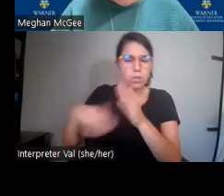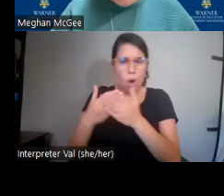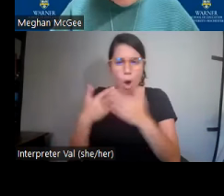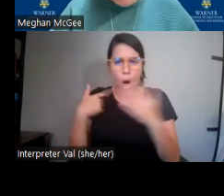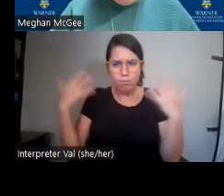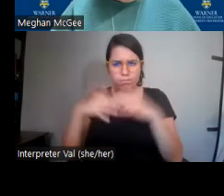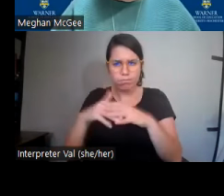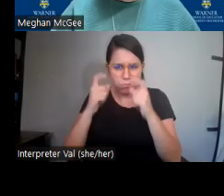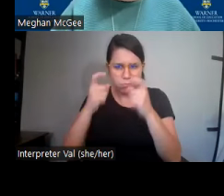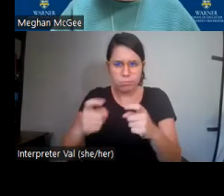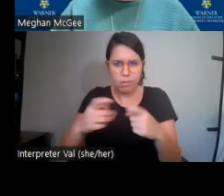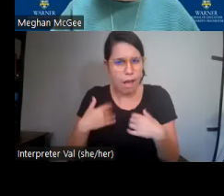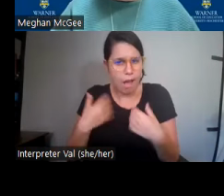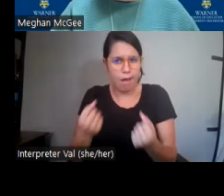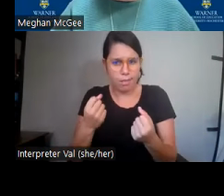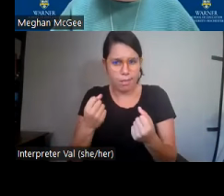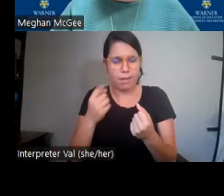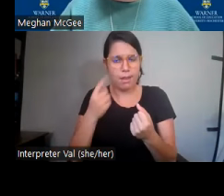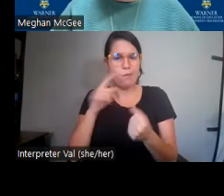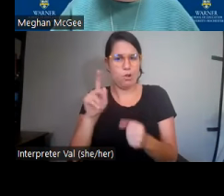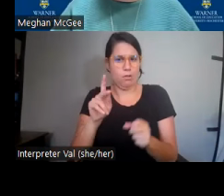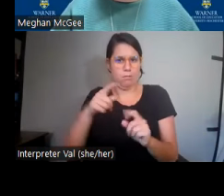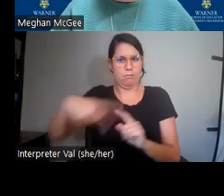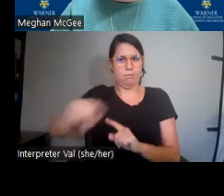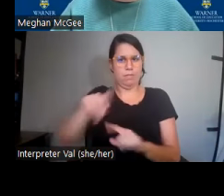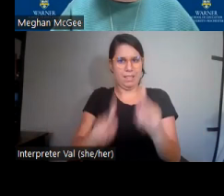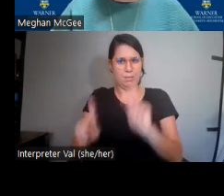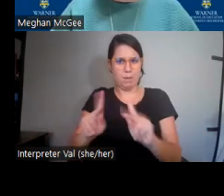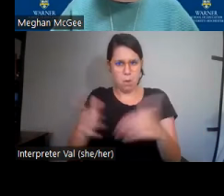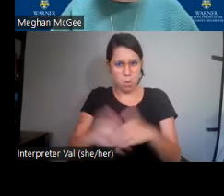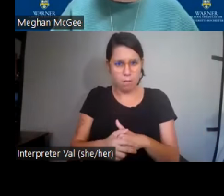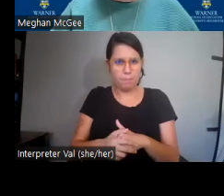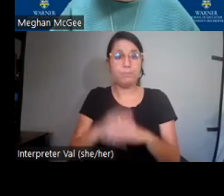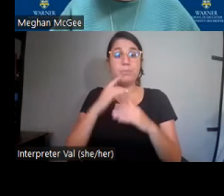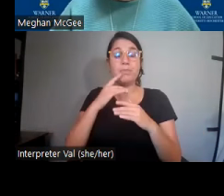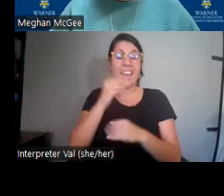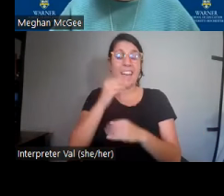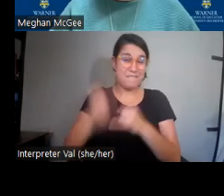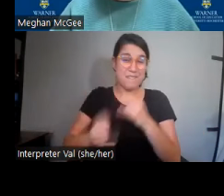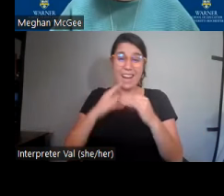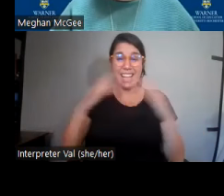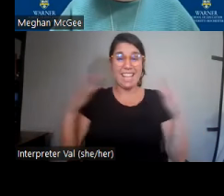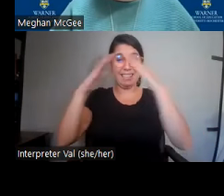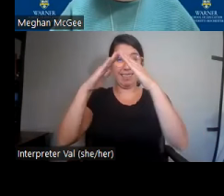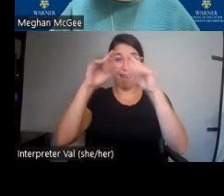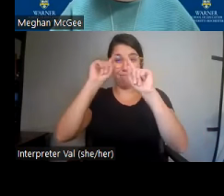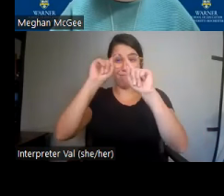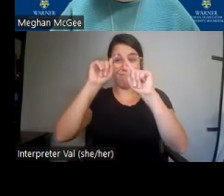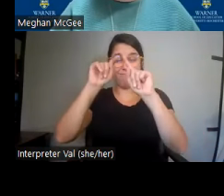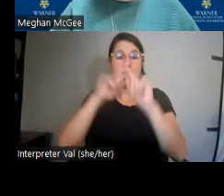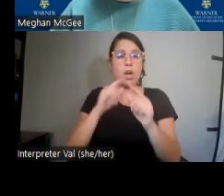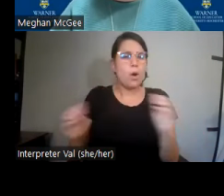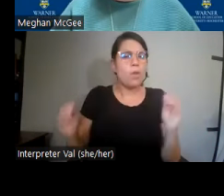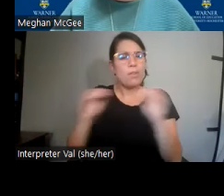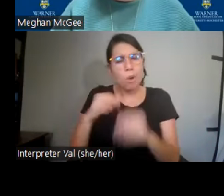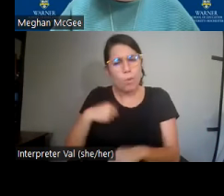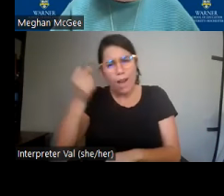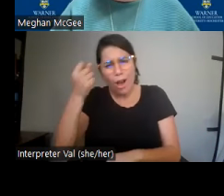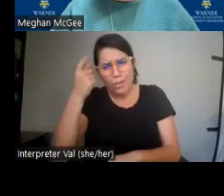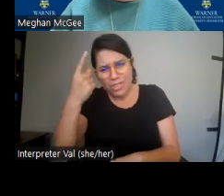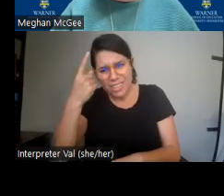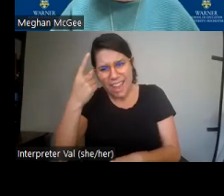individuals in this circumstance. And then finally, at the pinnacle, the more we understand and the deeper we understand